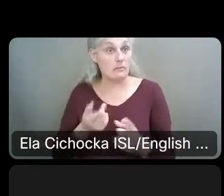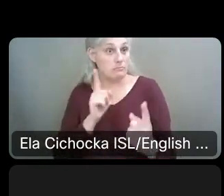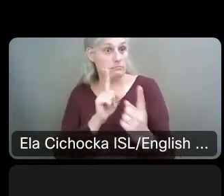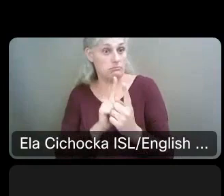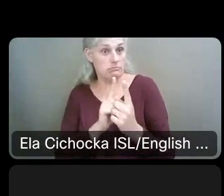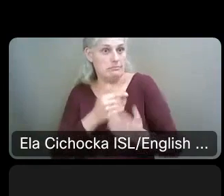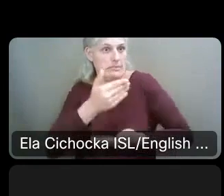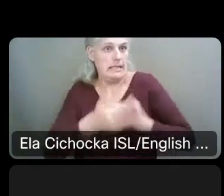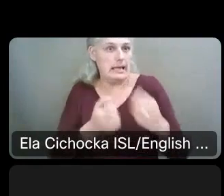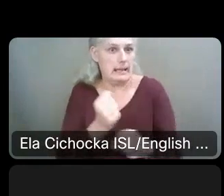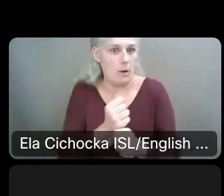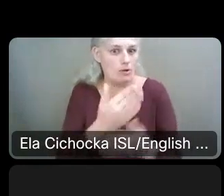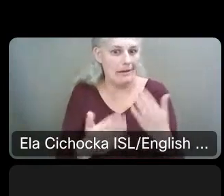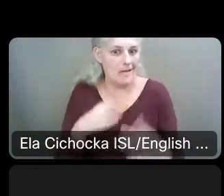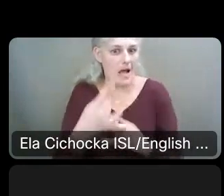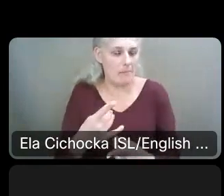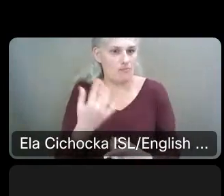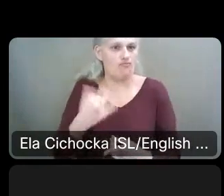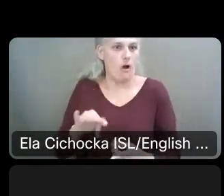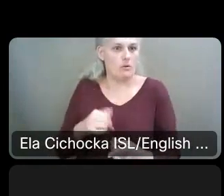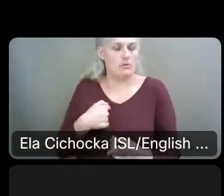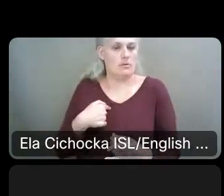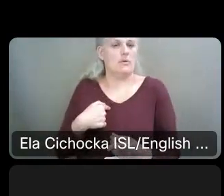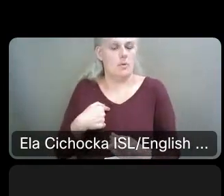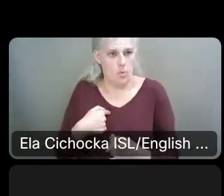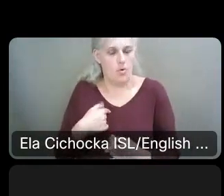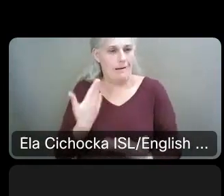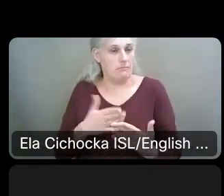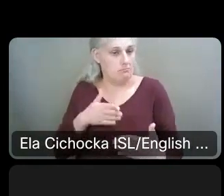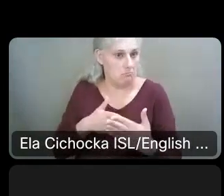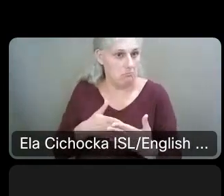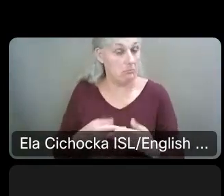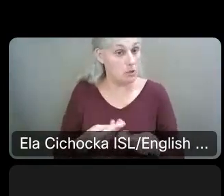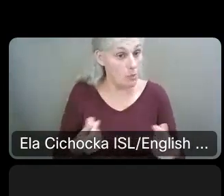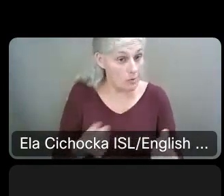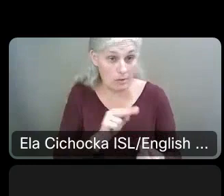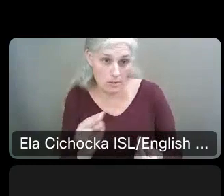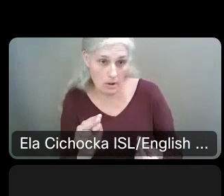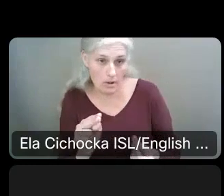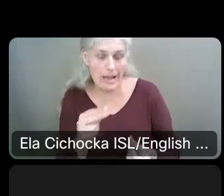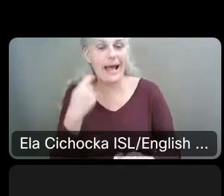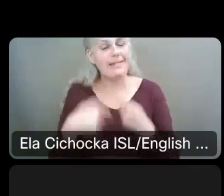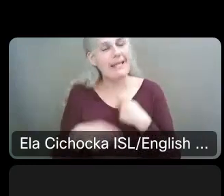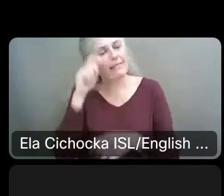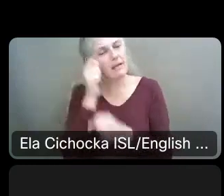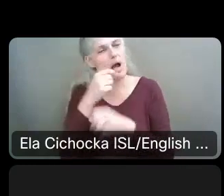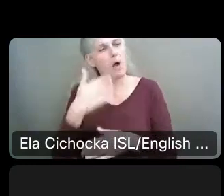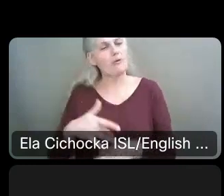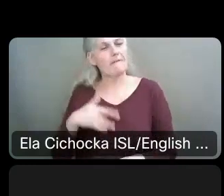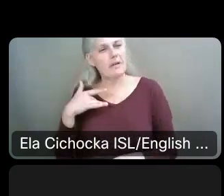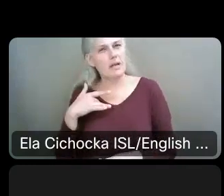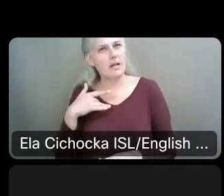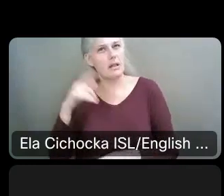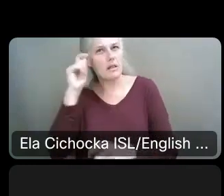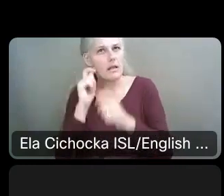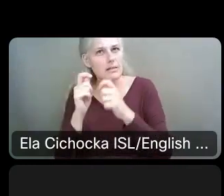about something that went wrong. And maybe you could reflect on, what you just felt at the thoughts of having to